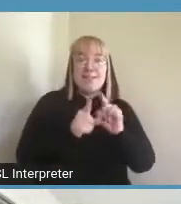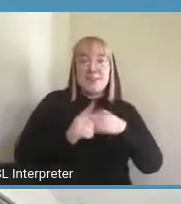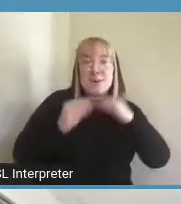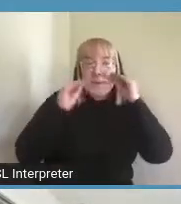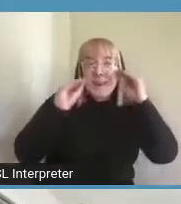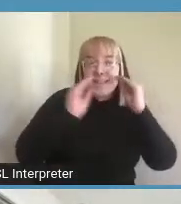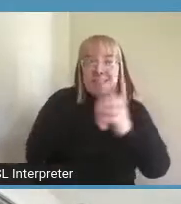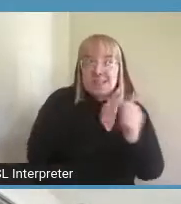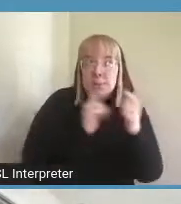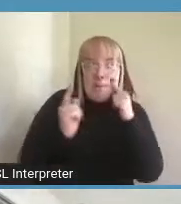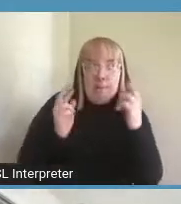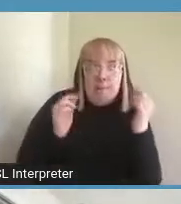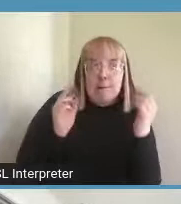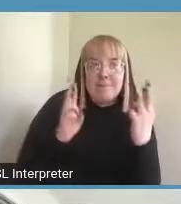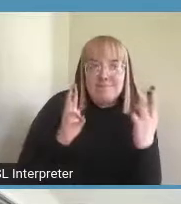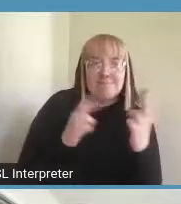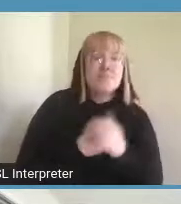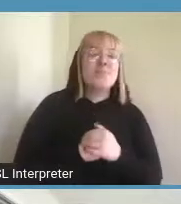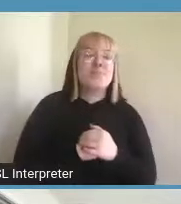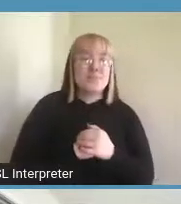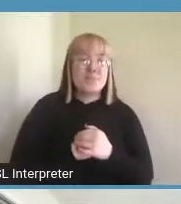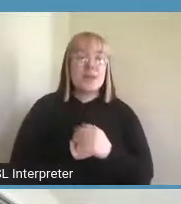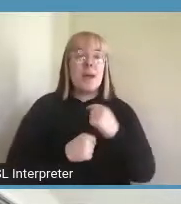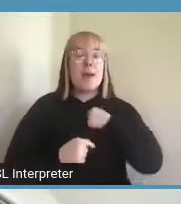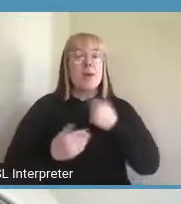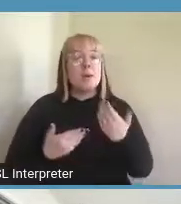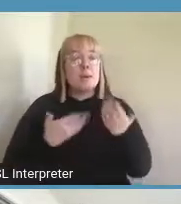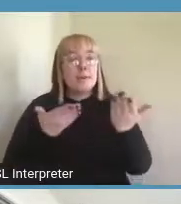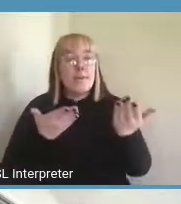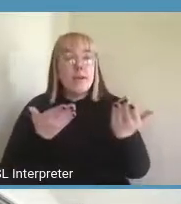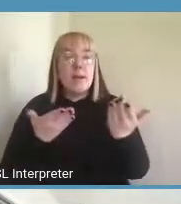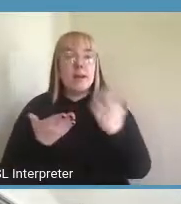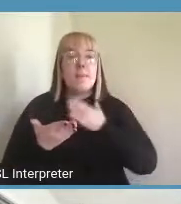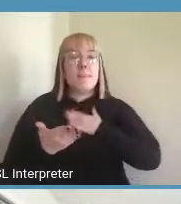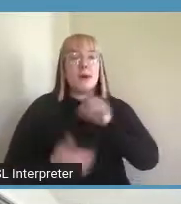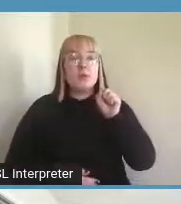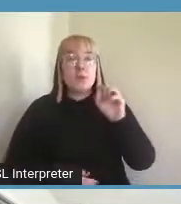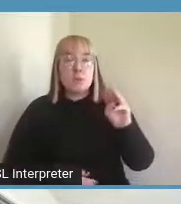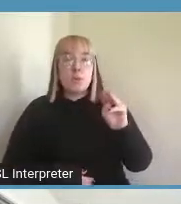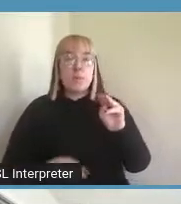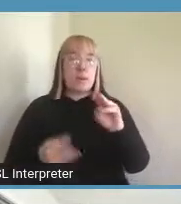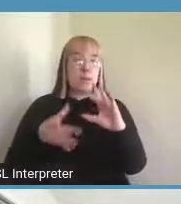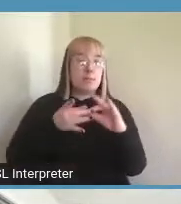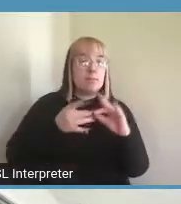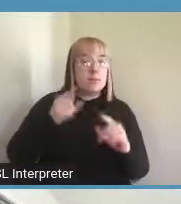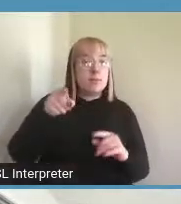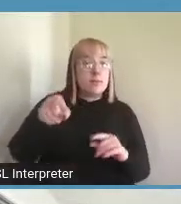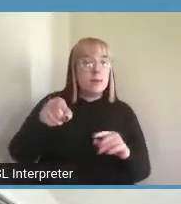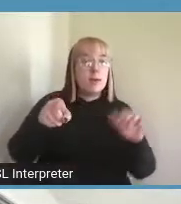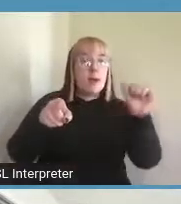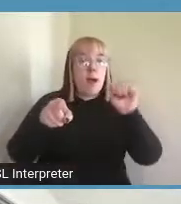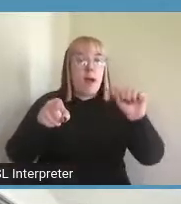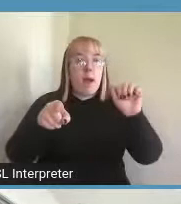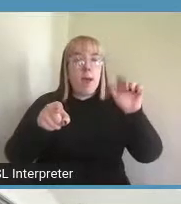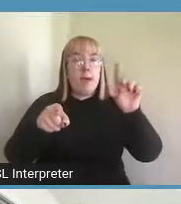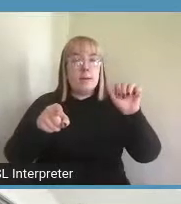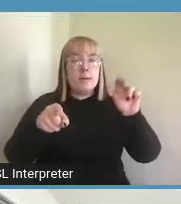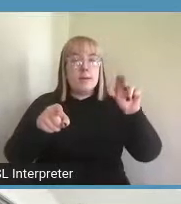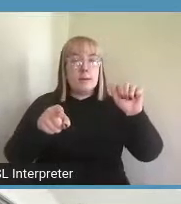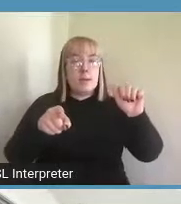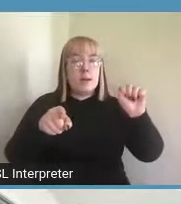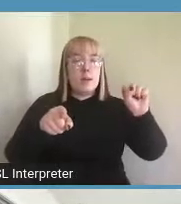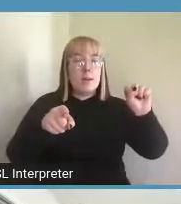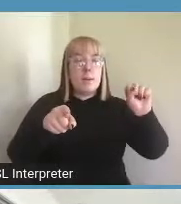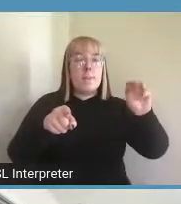hopefully. And I've provided my social media account here. It's at Dana Muses, as well as